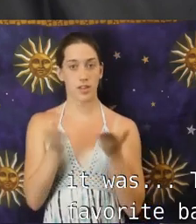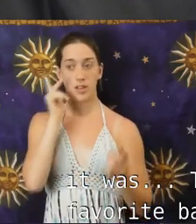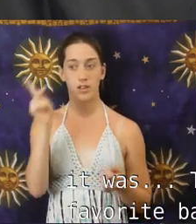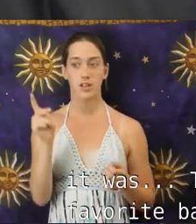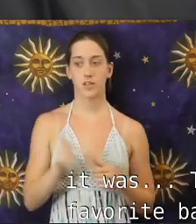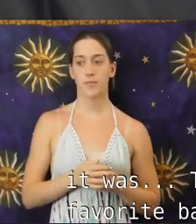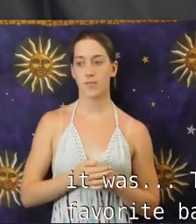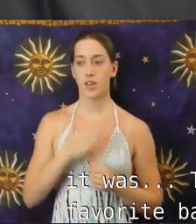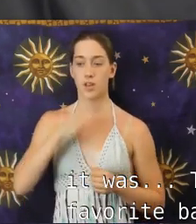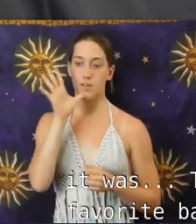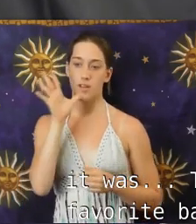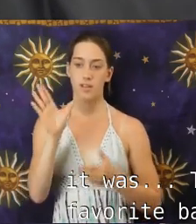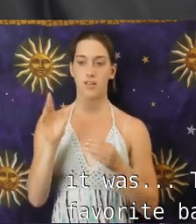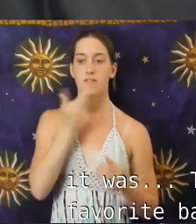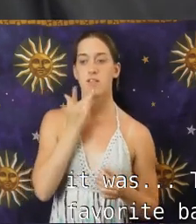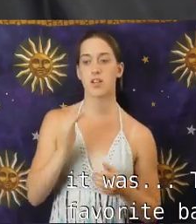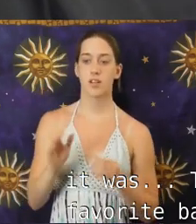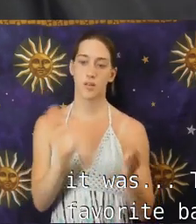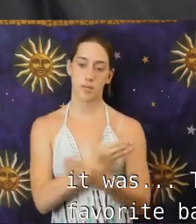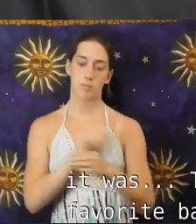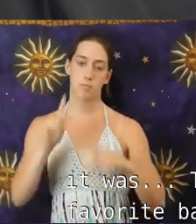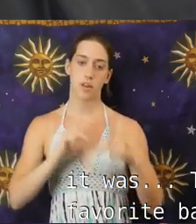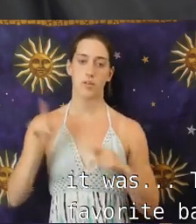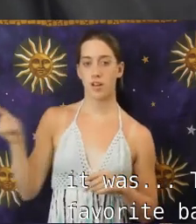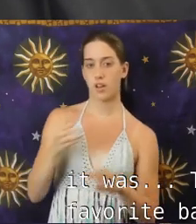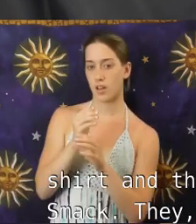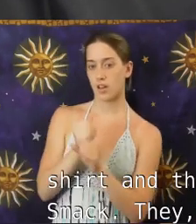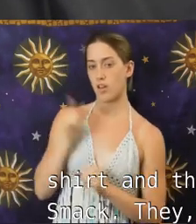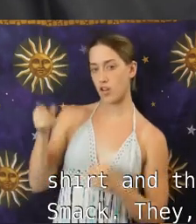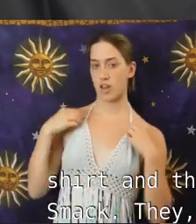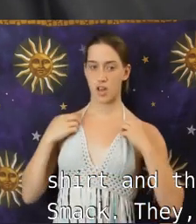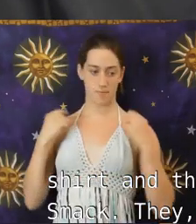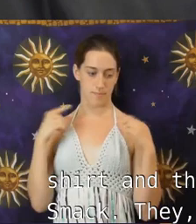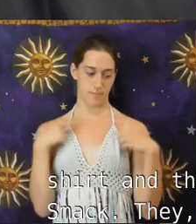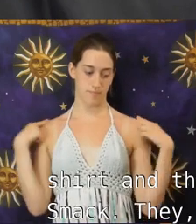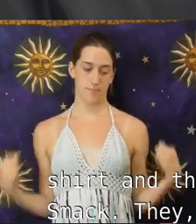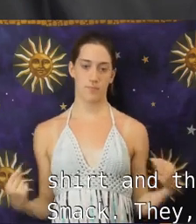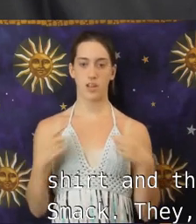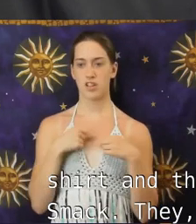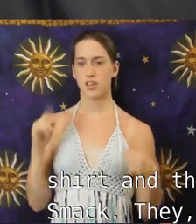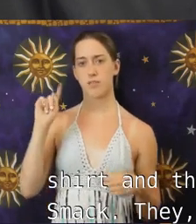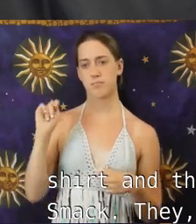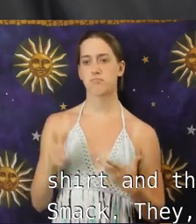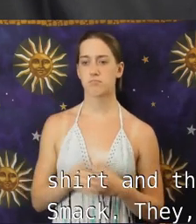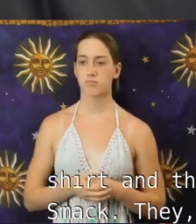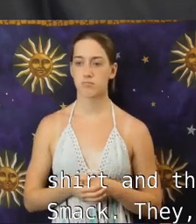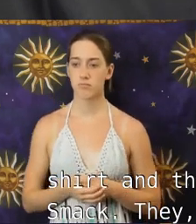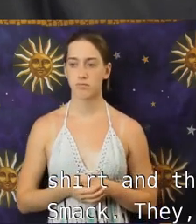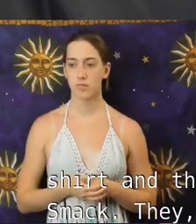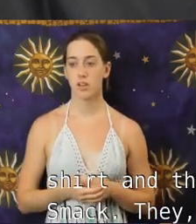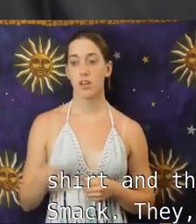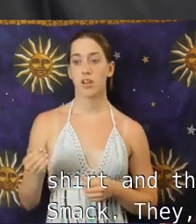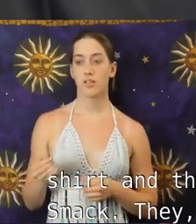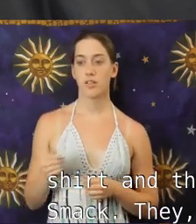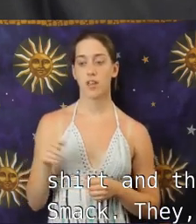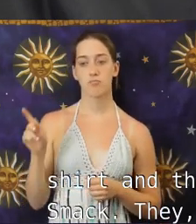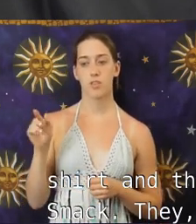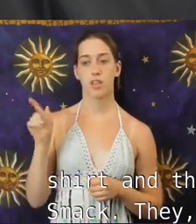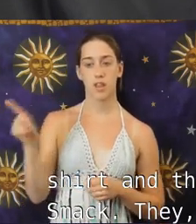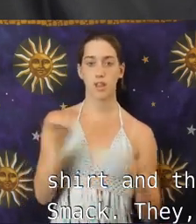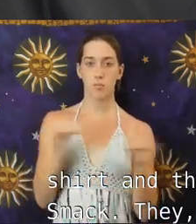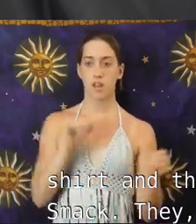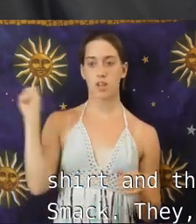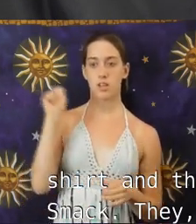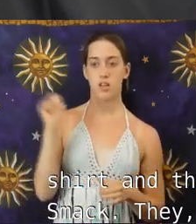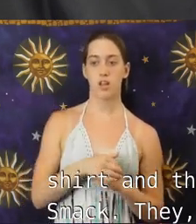moment. I know my mom's favorite band was there too, so she had me get her a shirt, and that was the Saturday night headliner, Godsmack.